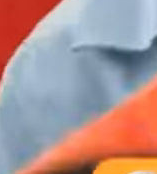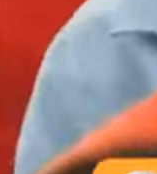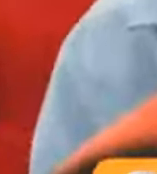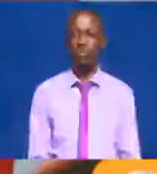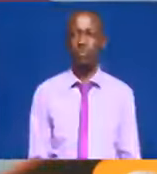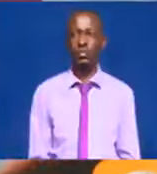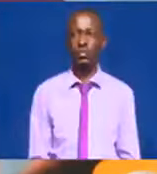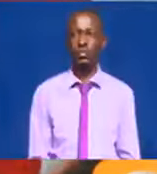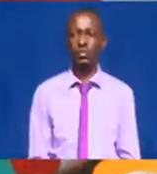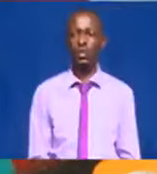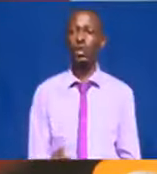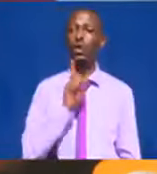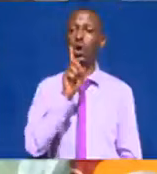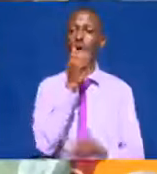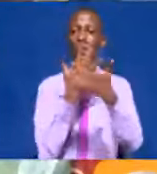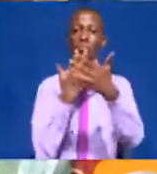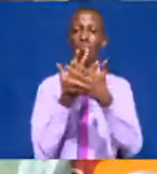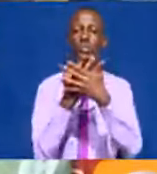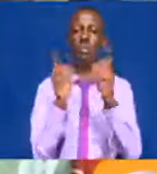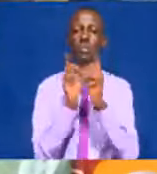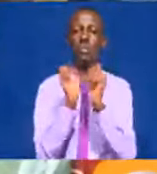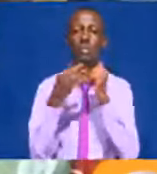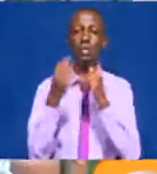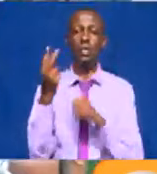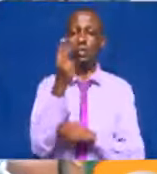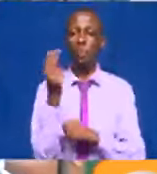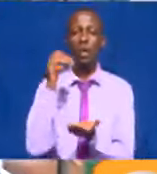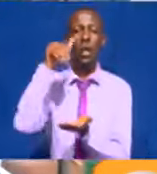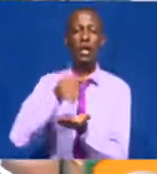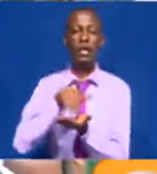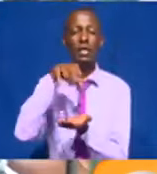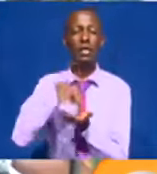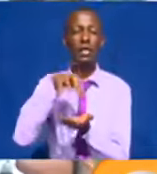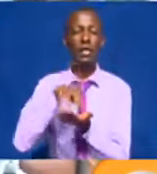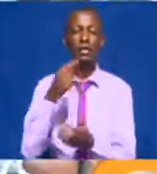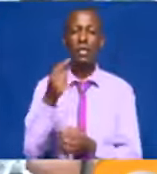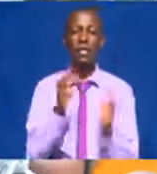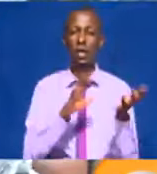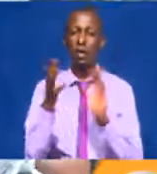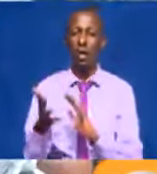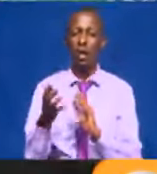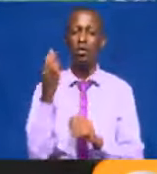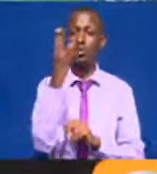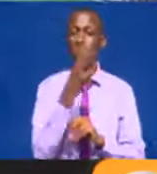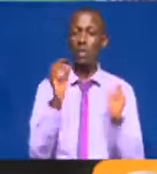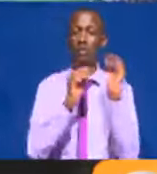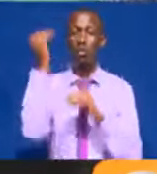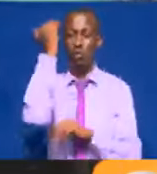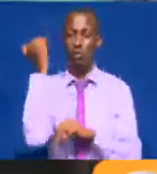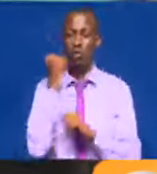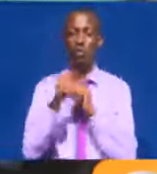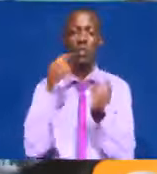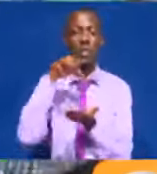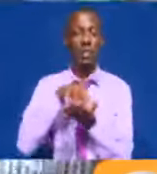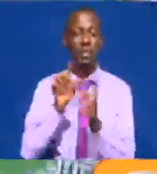against them and have been remanded until the 18th of February, when their case will be mentioned again. Mackenzie appeared in court on Wednesday to face murder charges,